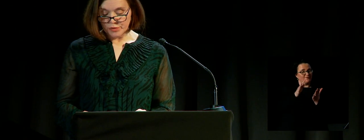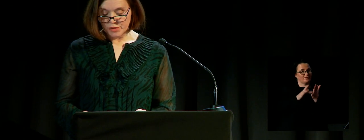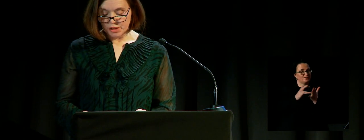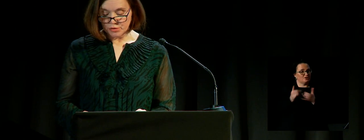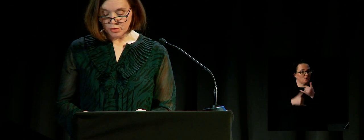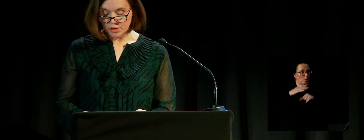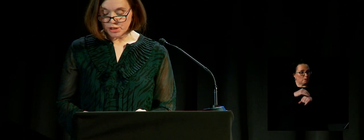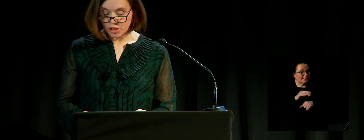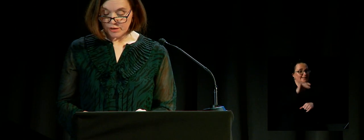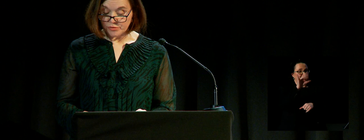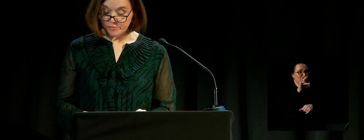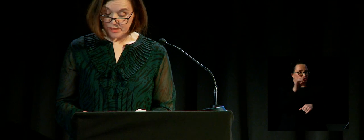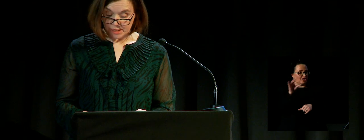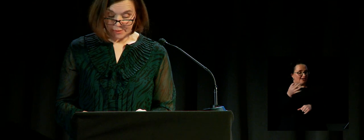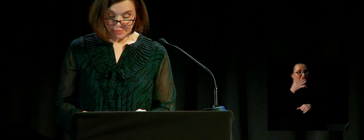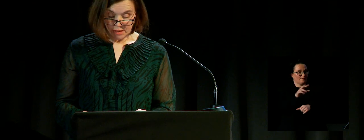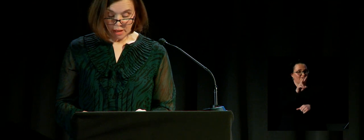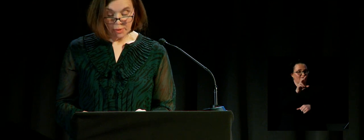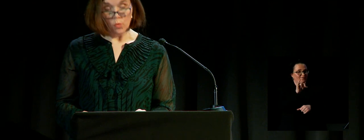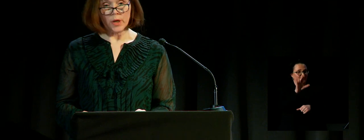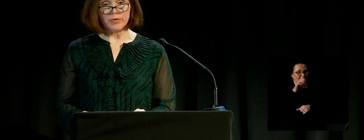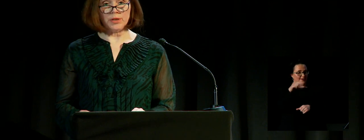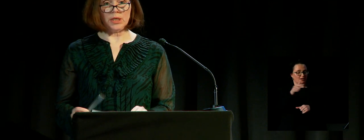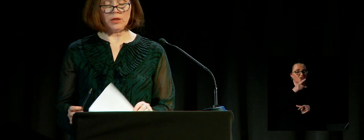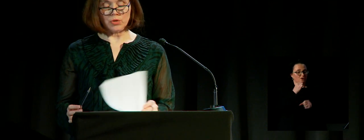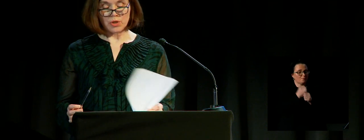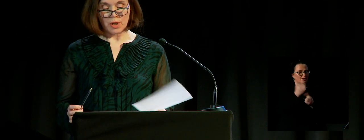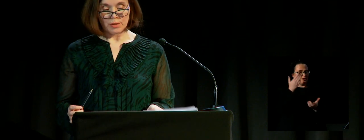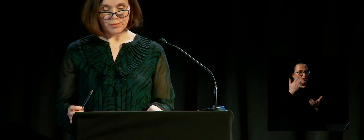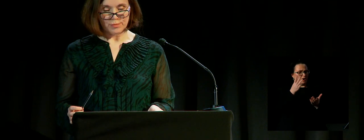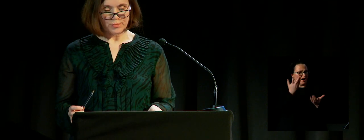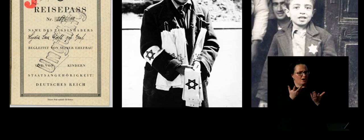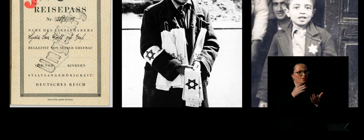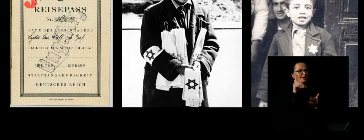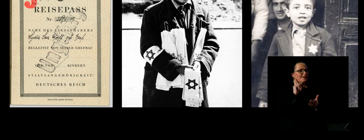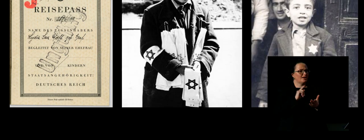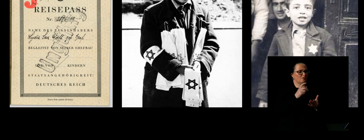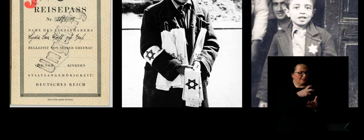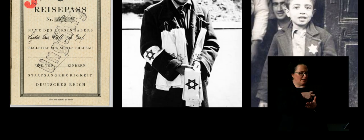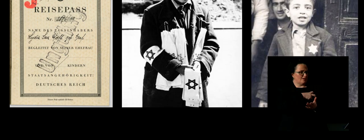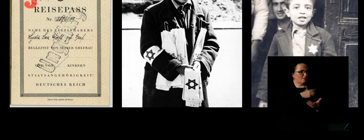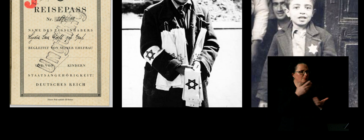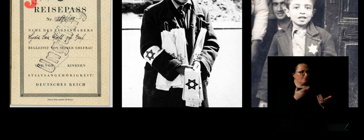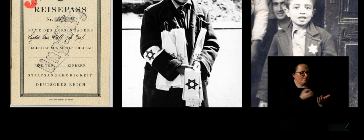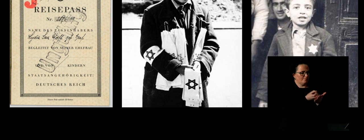diary of 15-year-old Yitzhak from Vilna about wearing the yellow star.